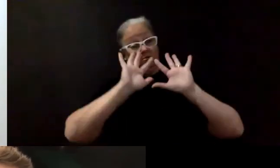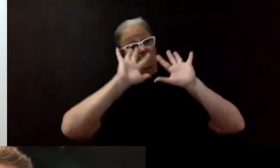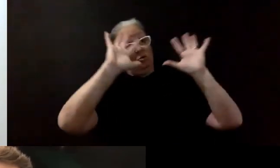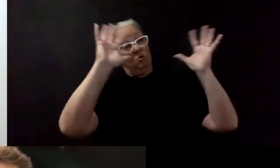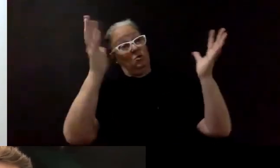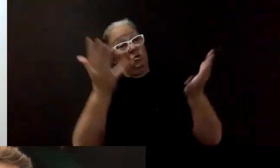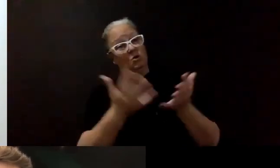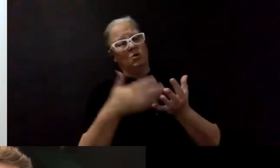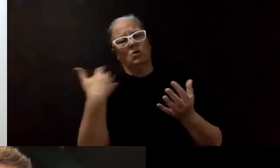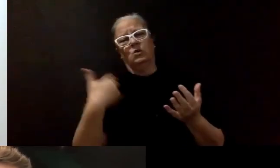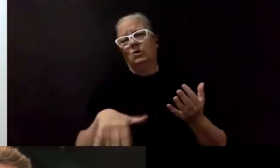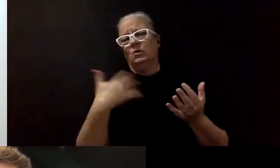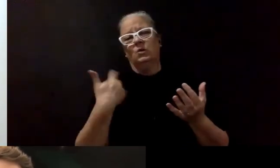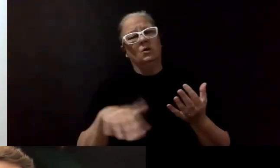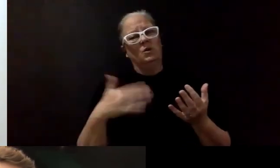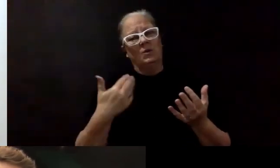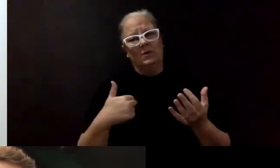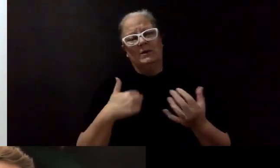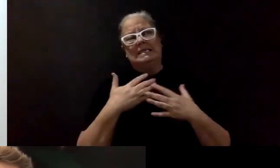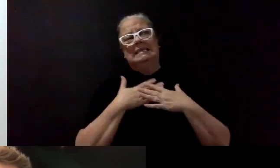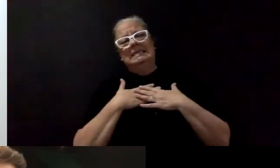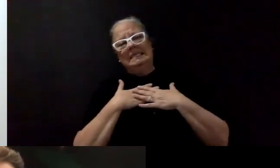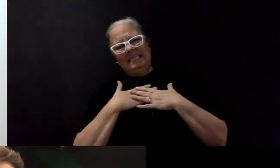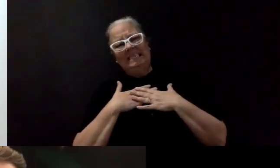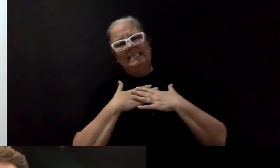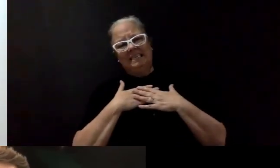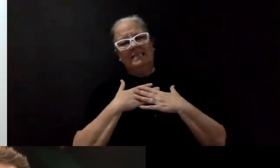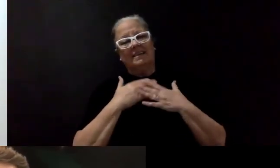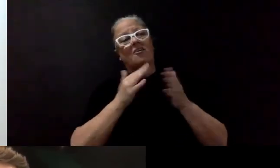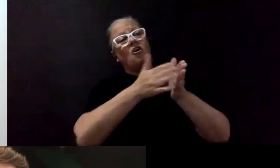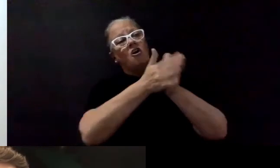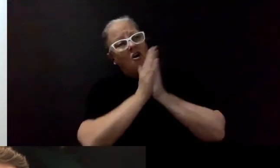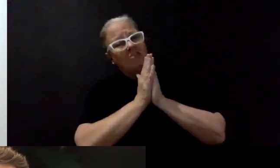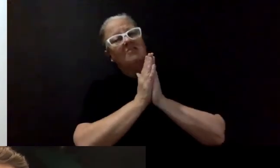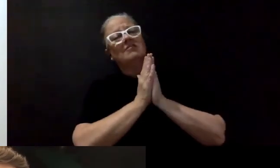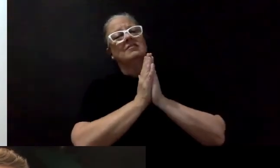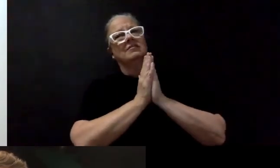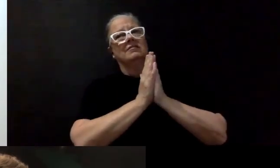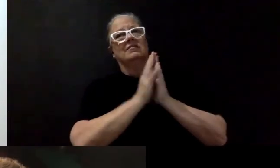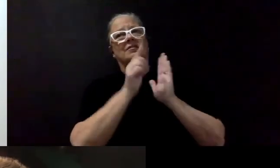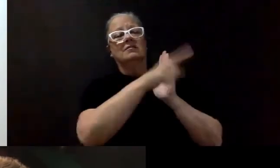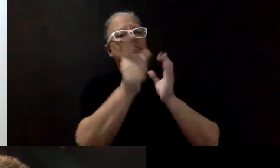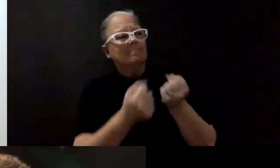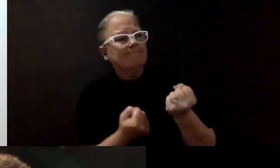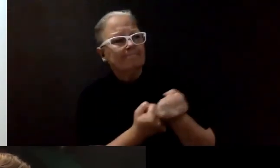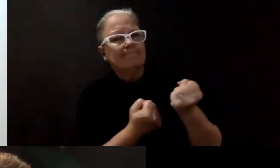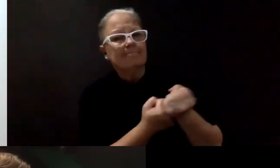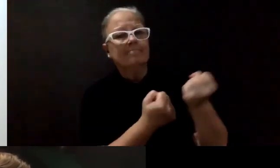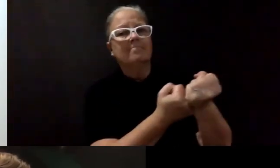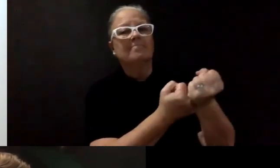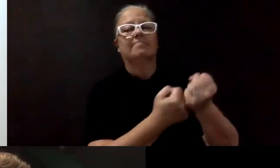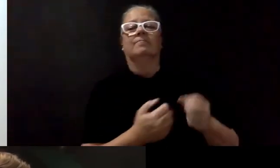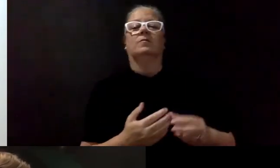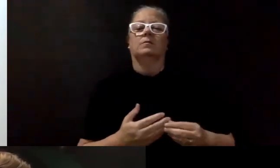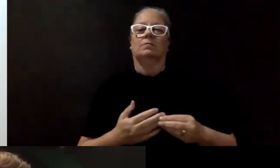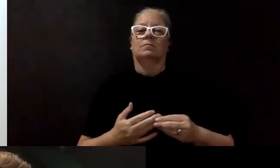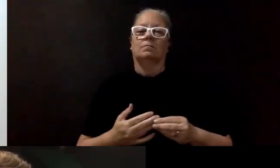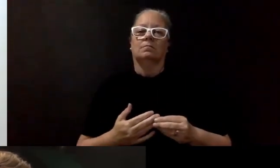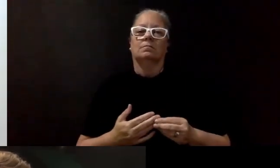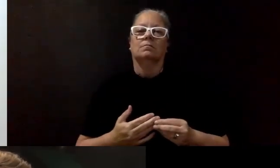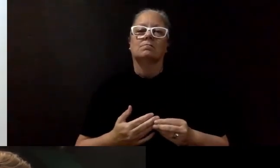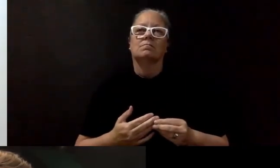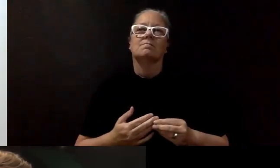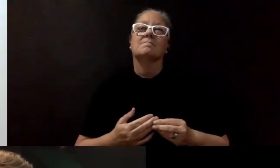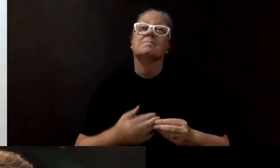growing into. So support them as much as possible. But yeah, I mean, if there's